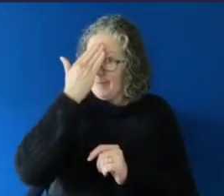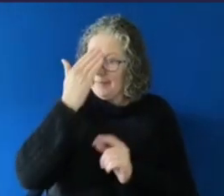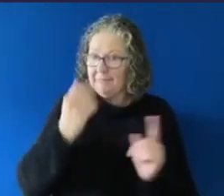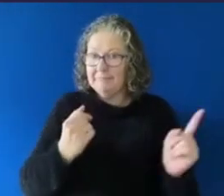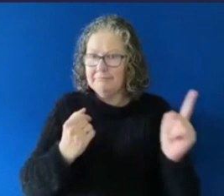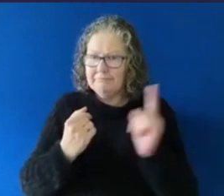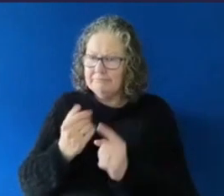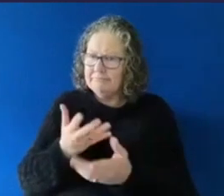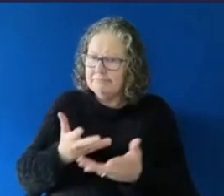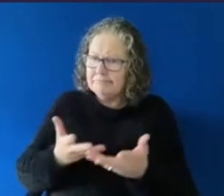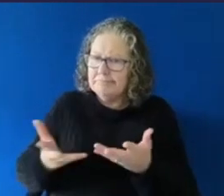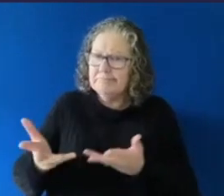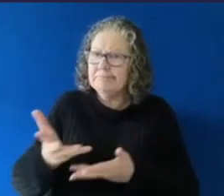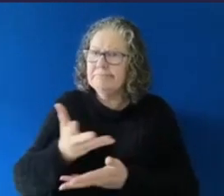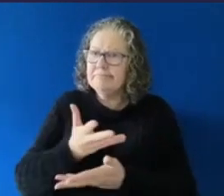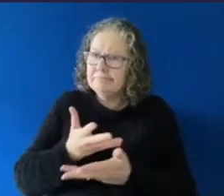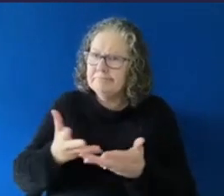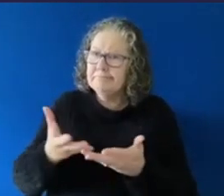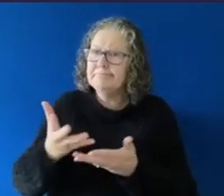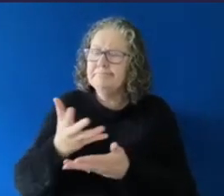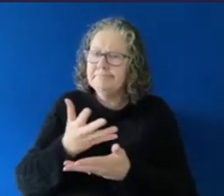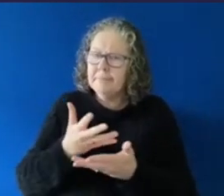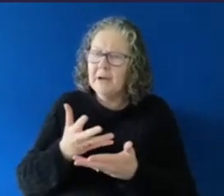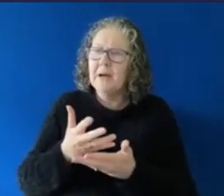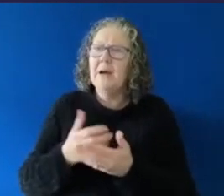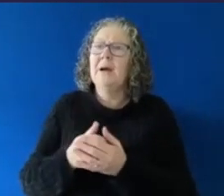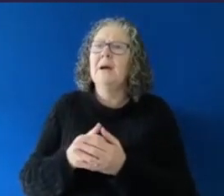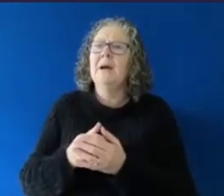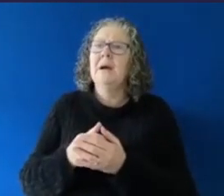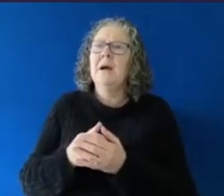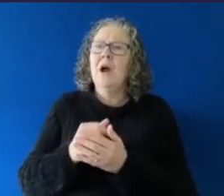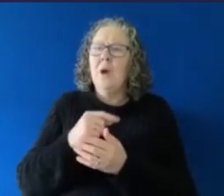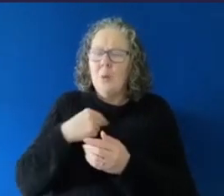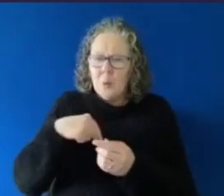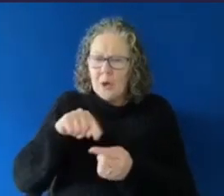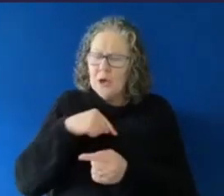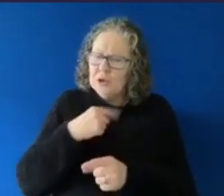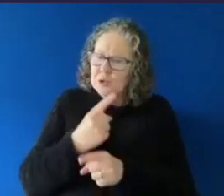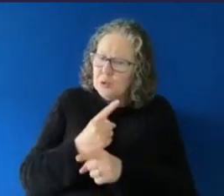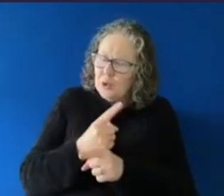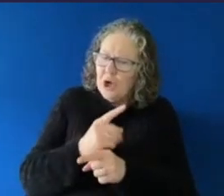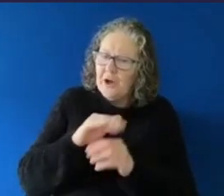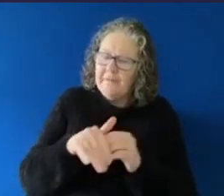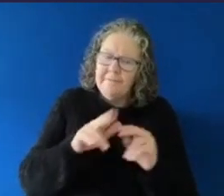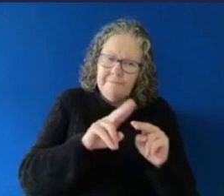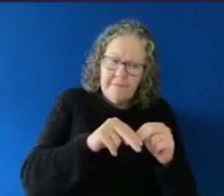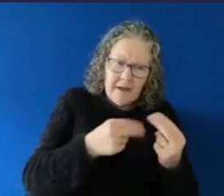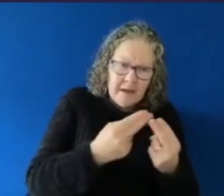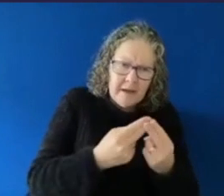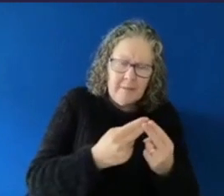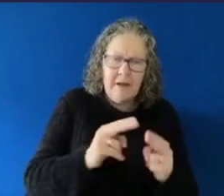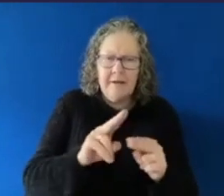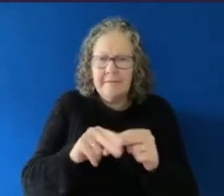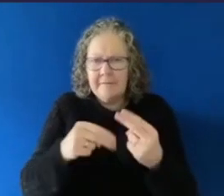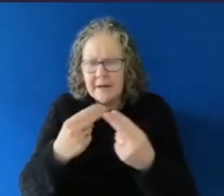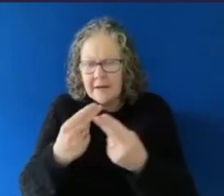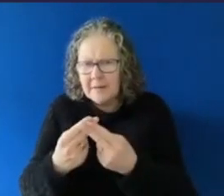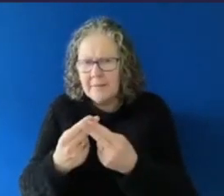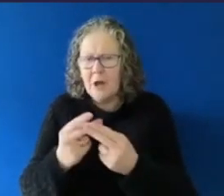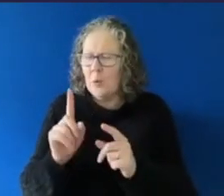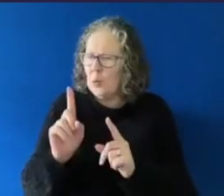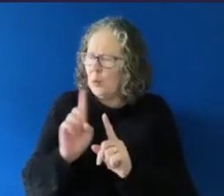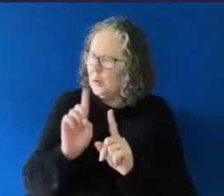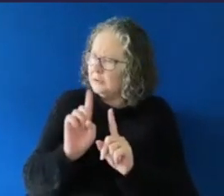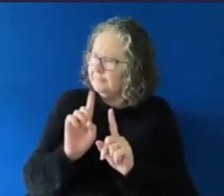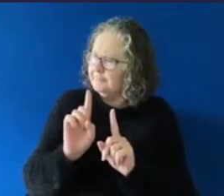a few years back. And we were all talking about, the families were talking about what might